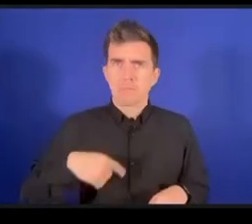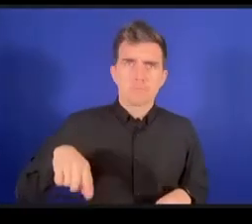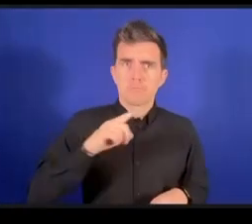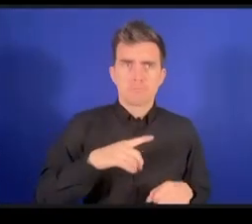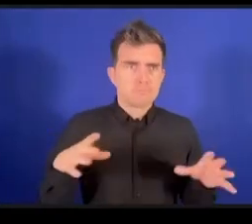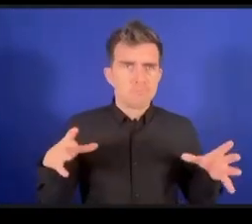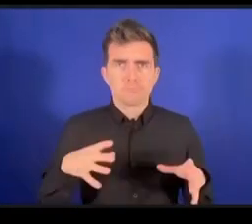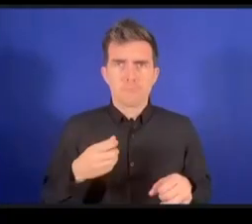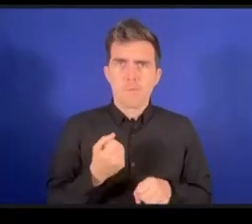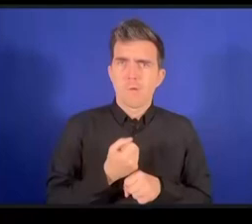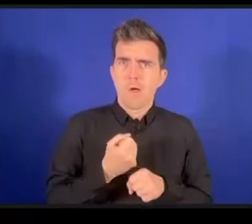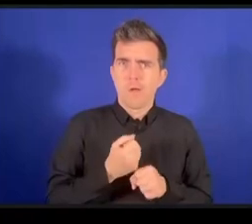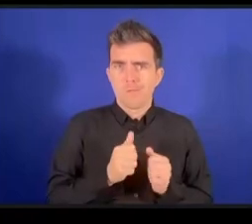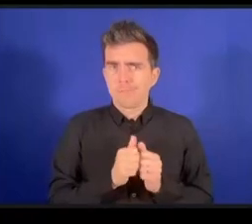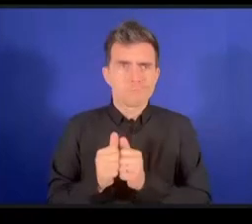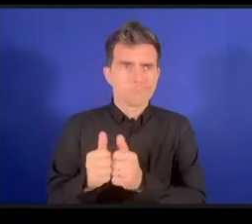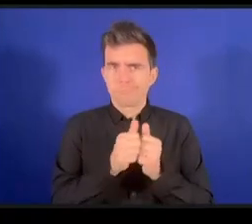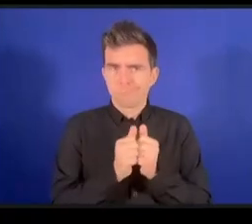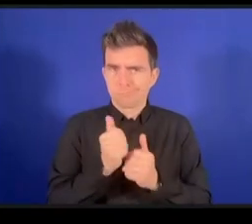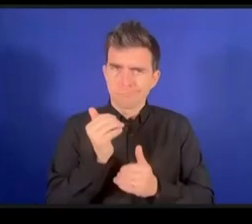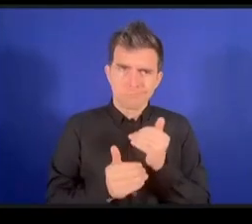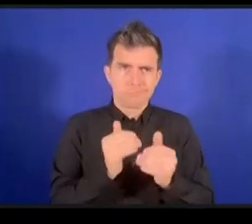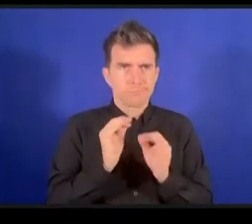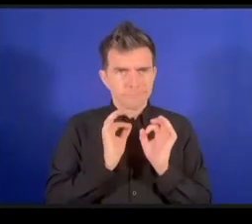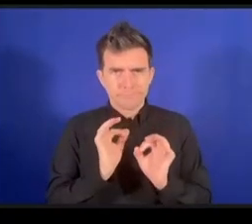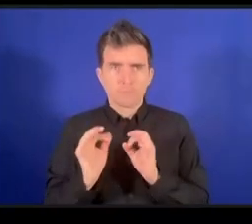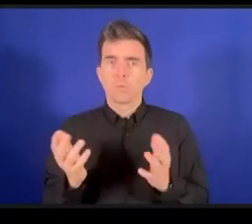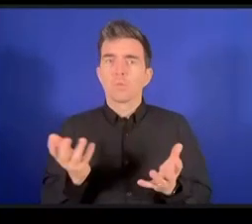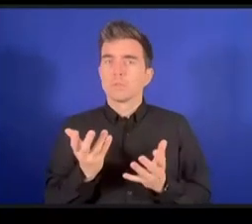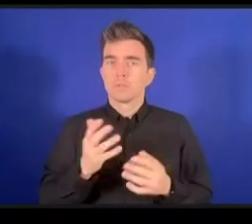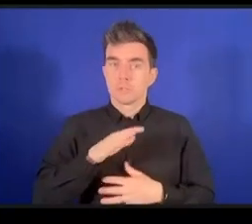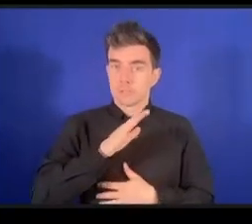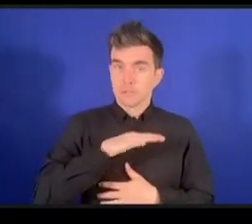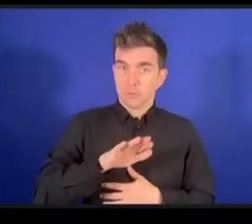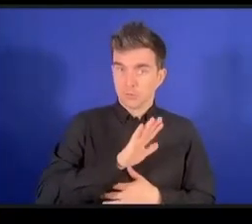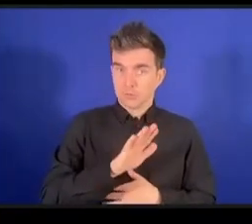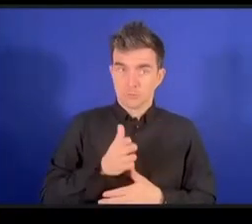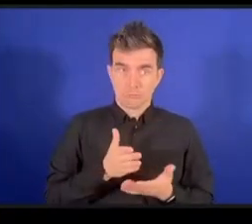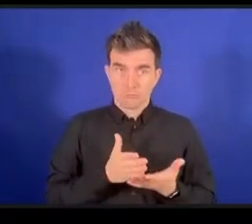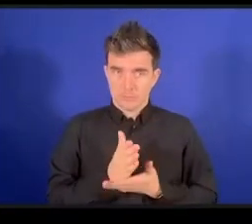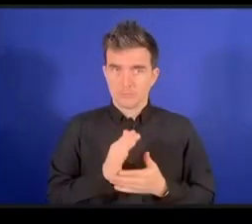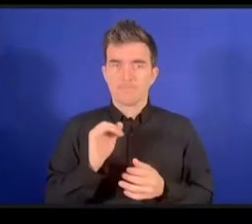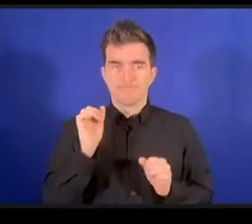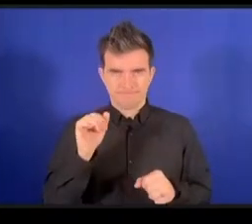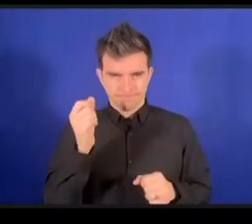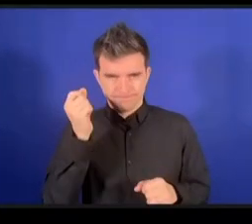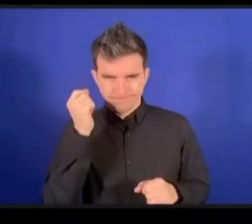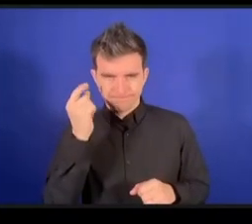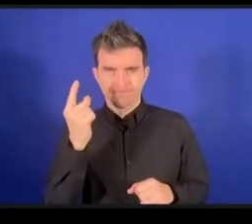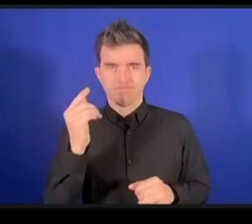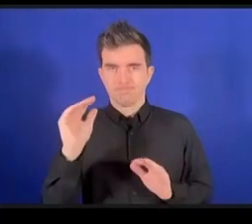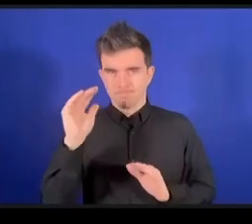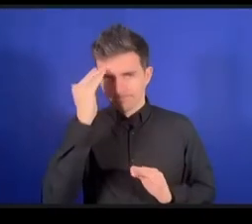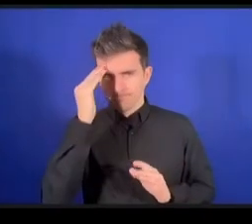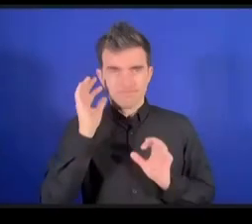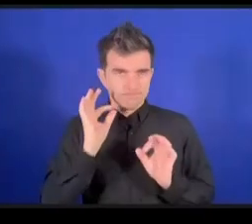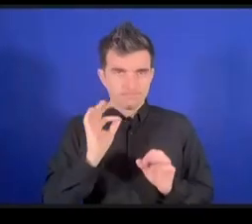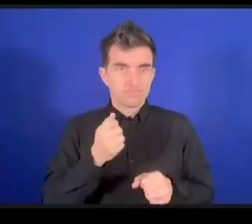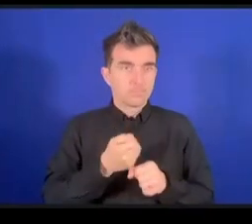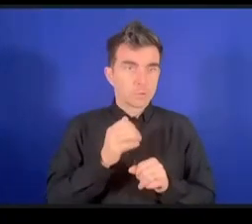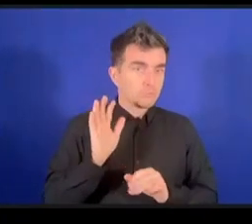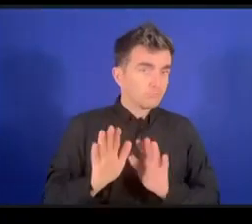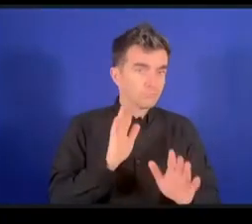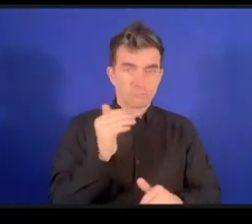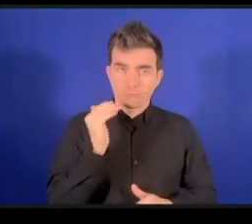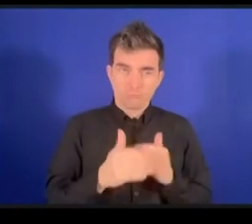really understood and acknowledged within all of the work that you're doing, and how we can understand and contribute to your work. And for us, it's very